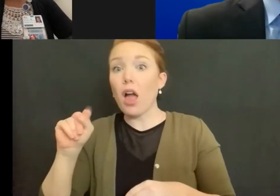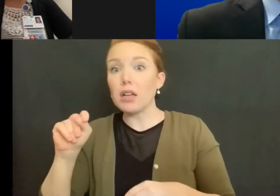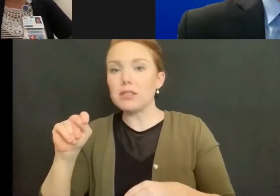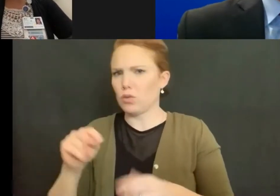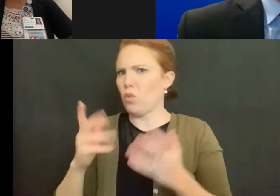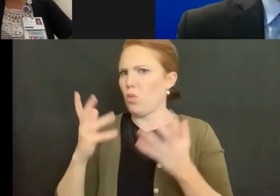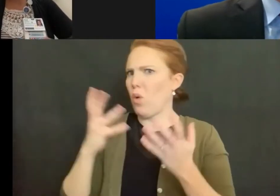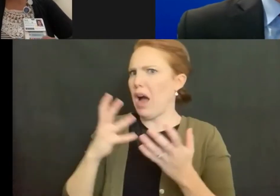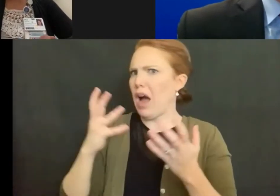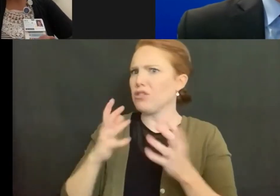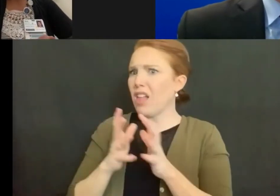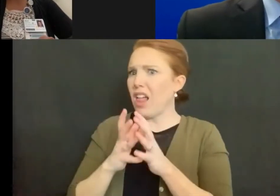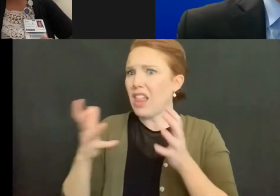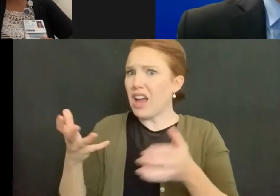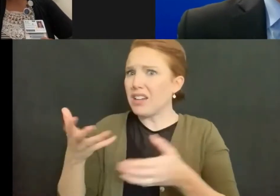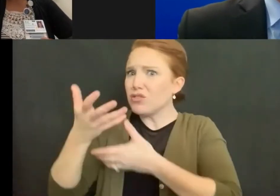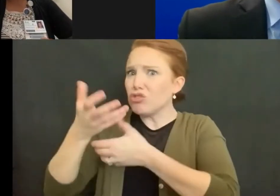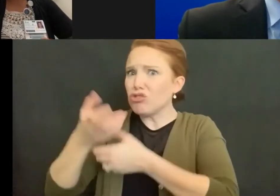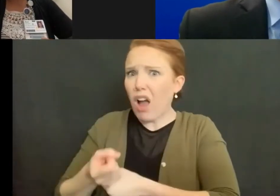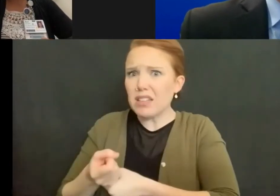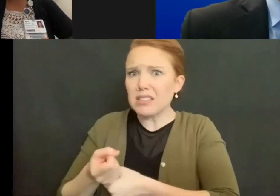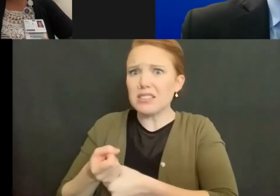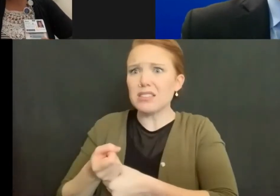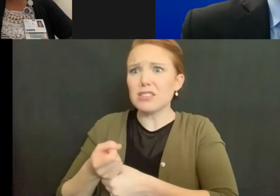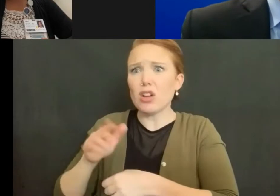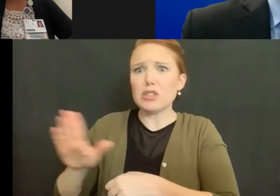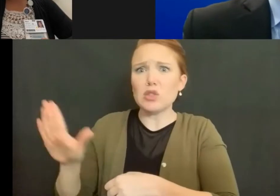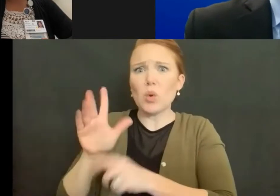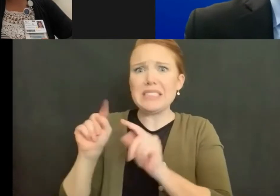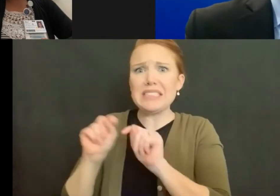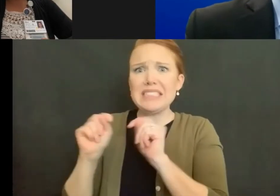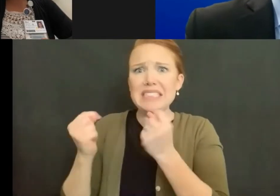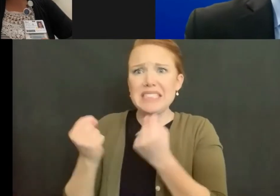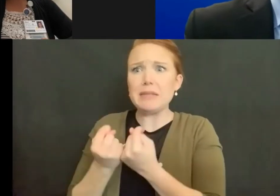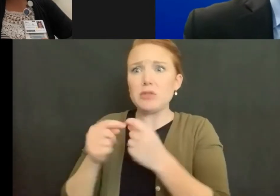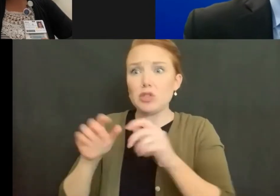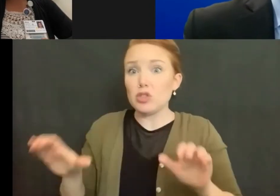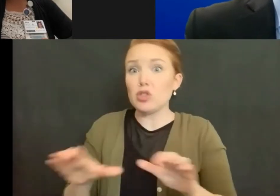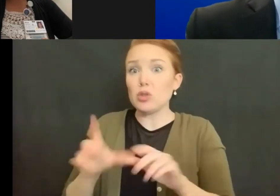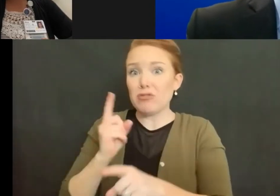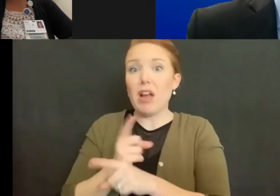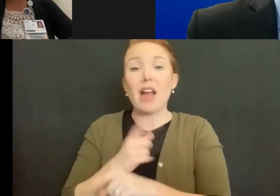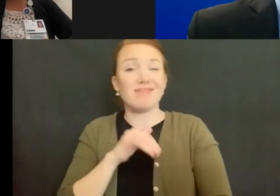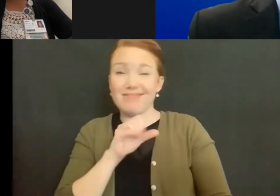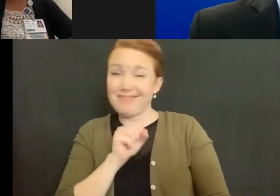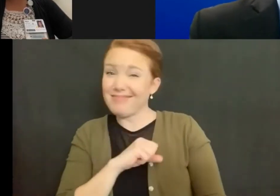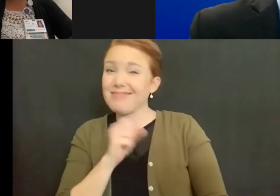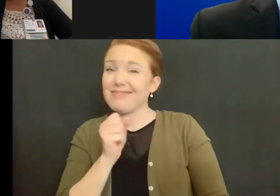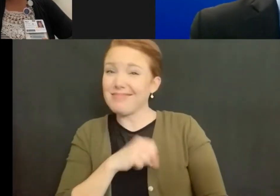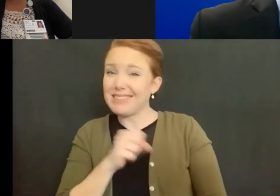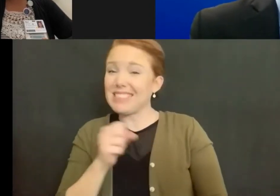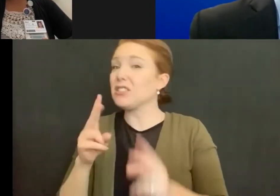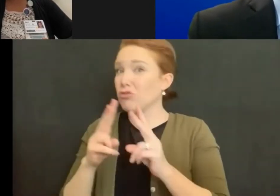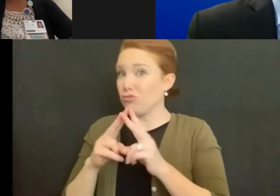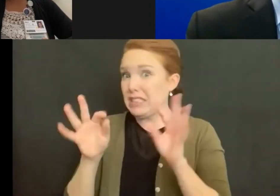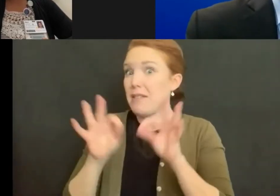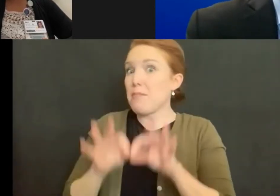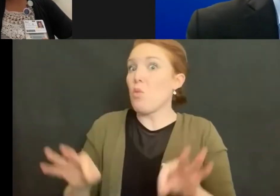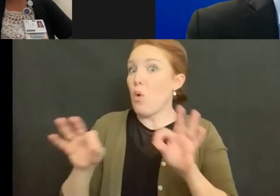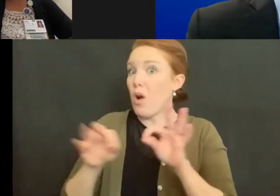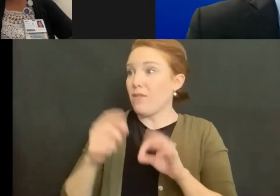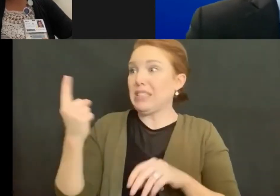of have, trust on your team to get it right, because yes, yes. it's critical to somebody's health that you